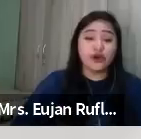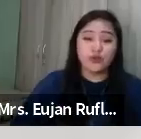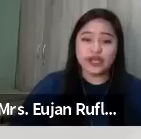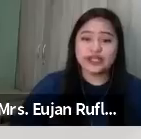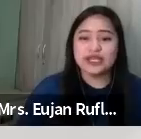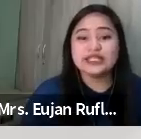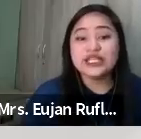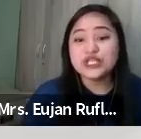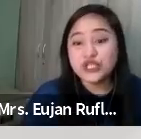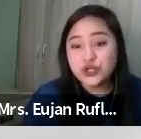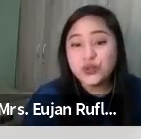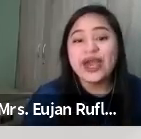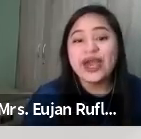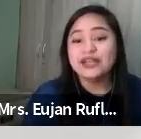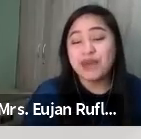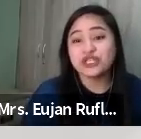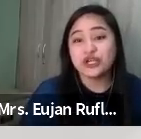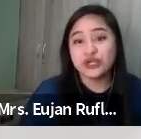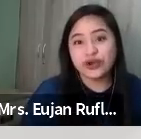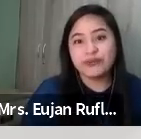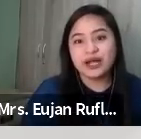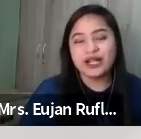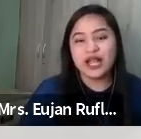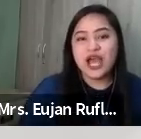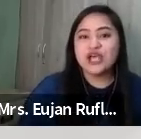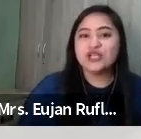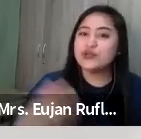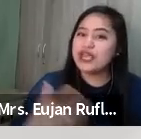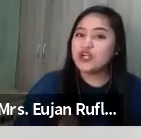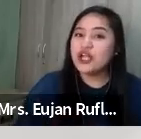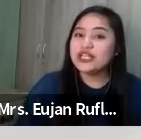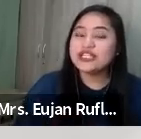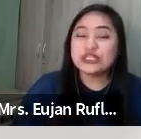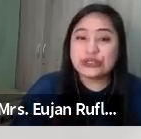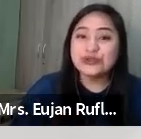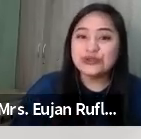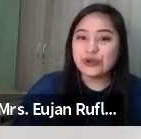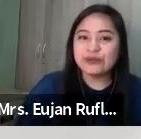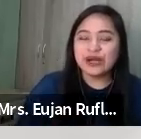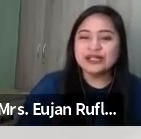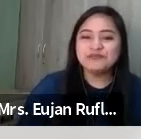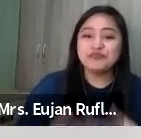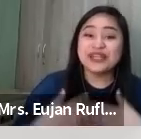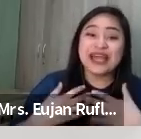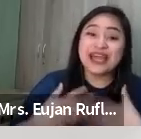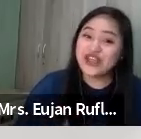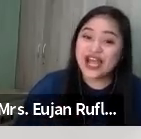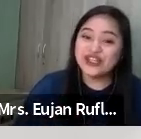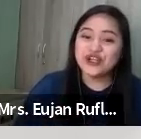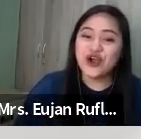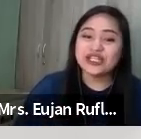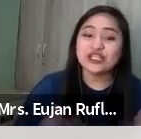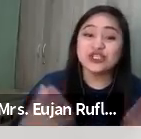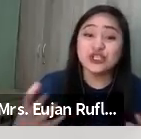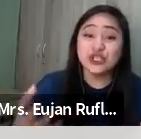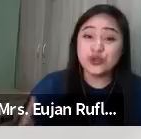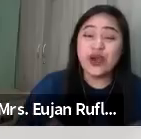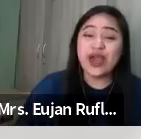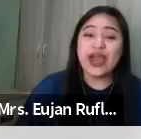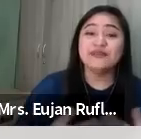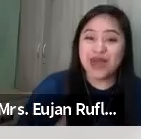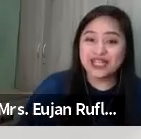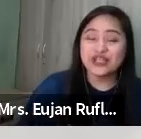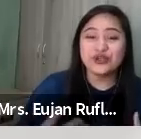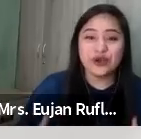move forward in this new and better normal. So they call it new normal, but I'd rather call it